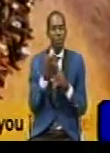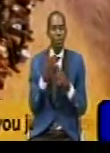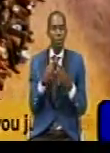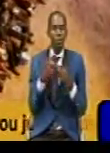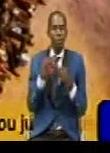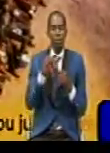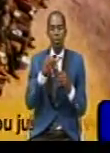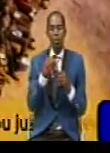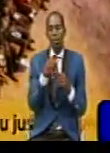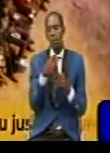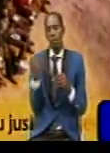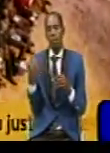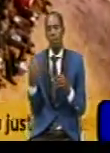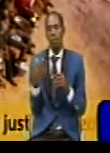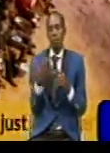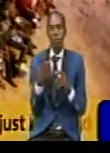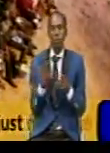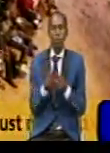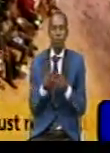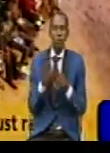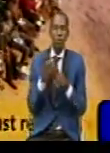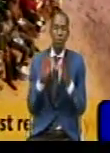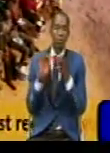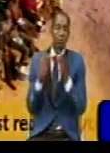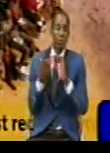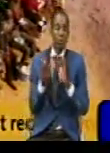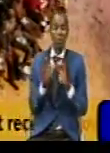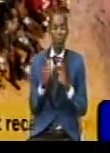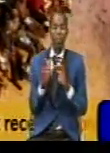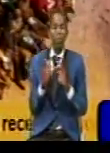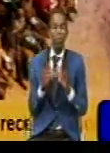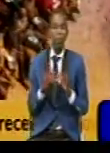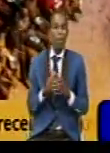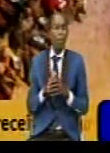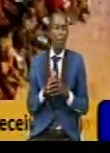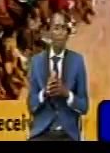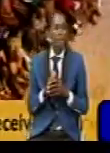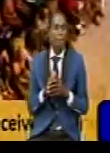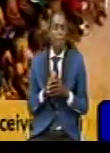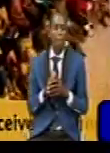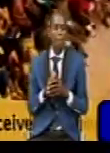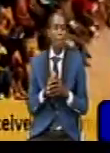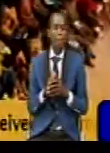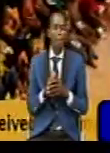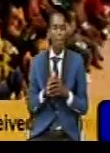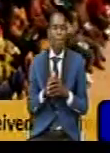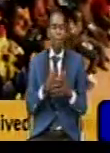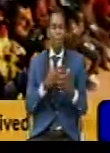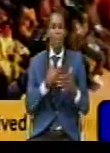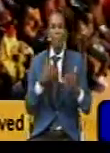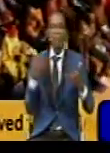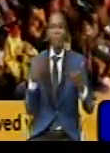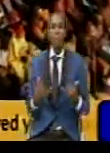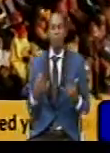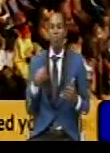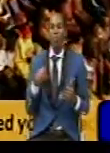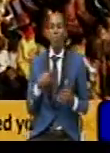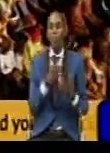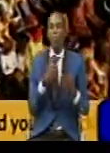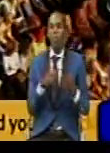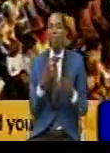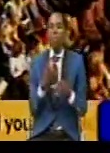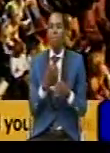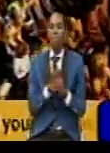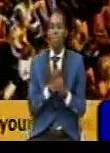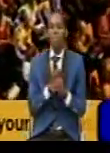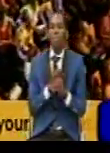To other locations and social media now. Yes, the celebration is still going on in all great parts